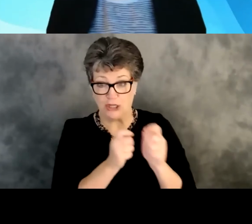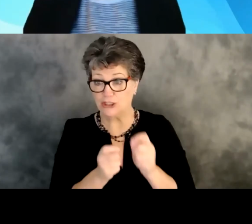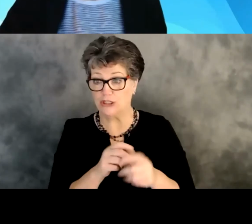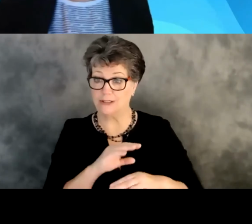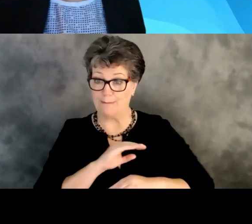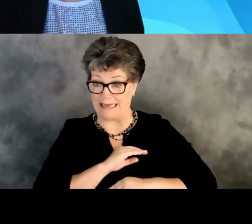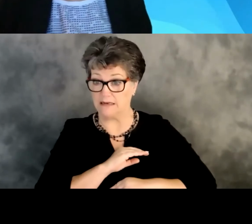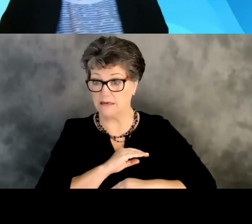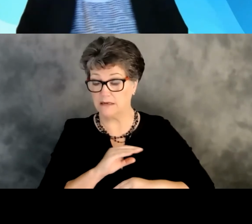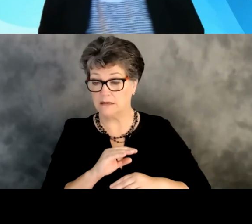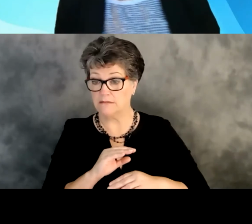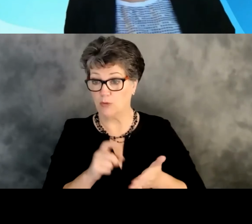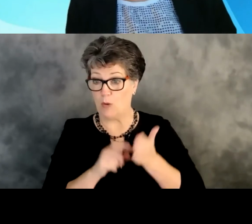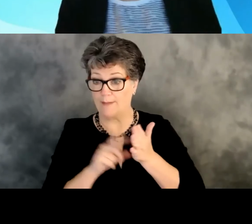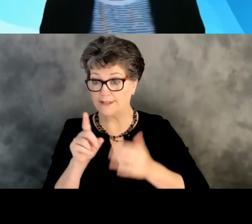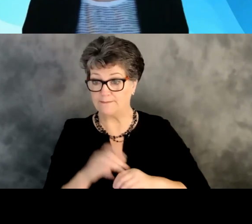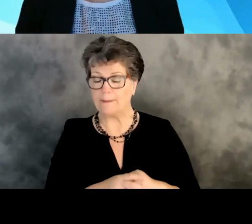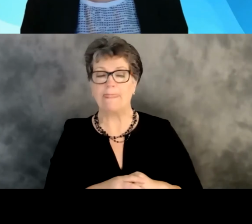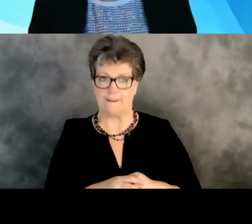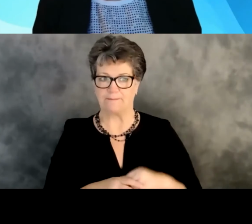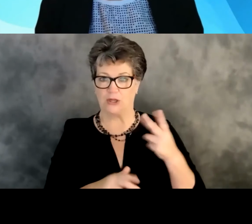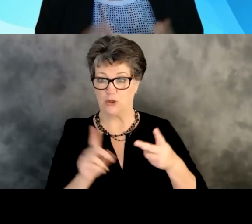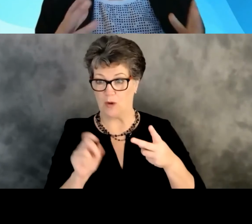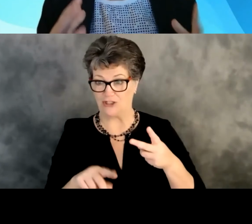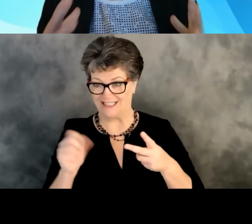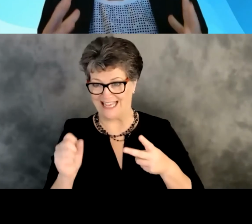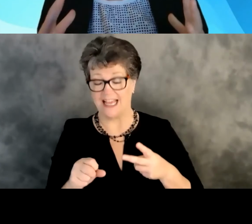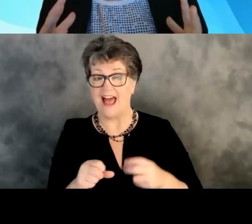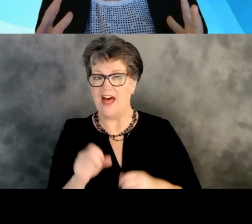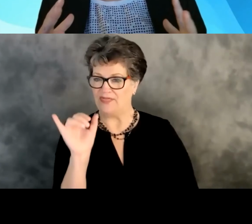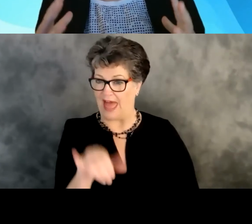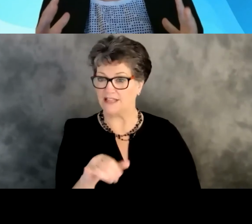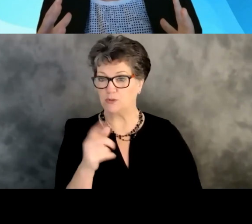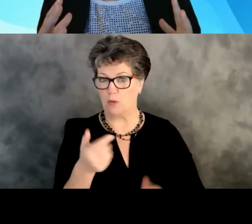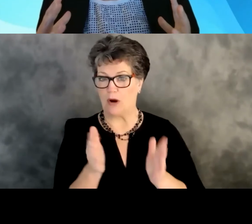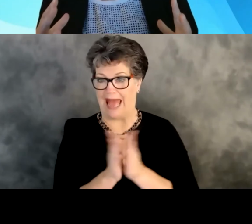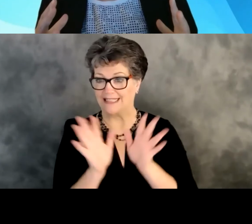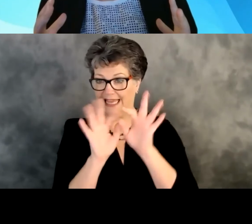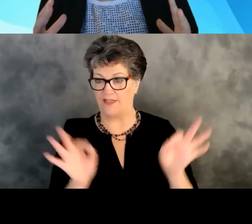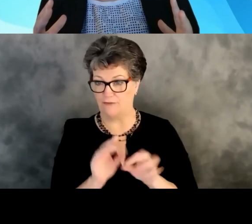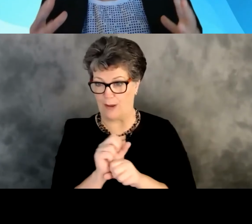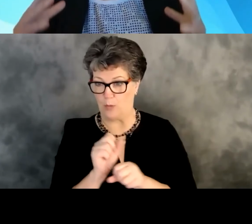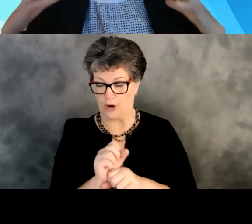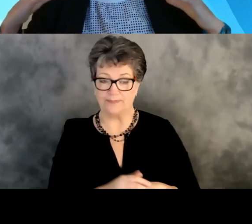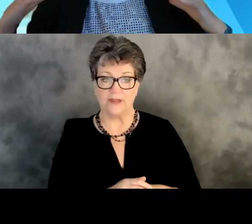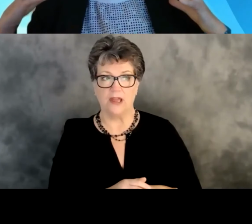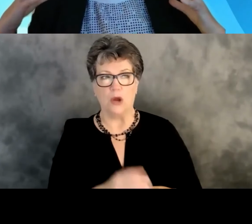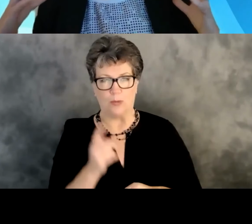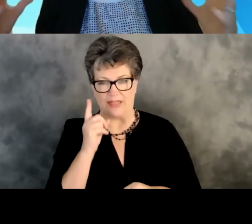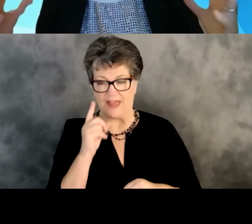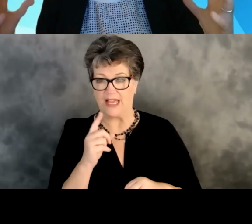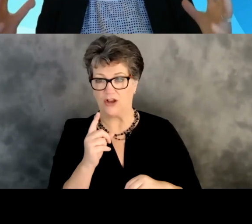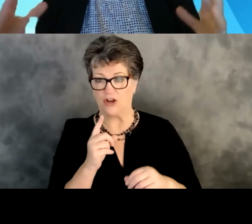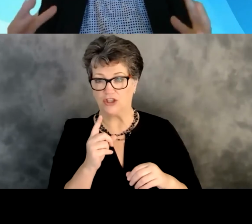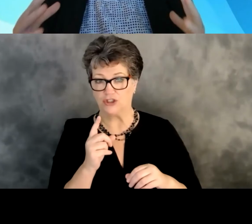future unknowns? Great, 2 questions. So that's very much what we are asking in the framework. We do think in order to move our